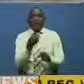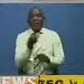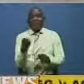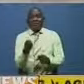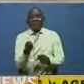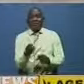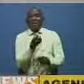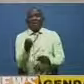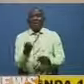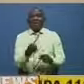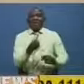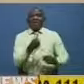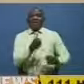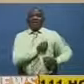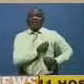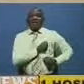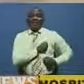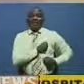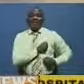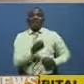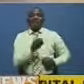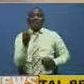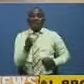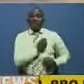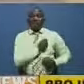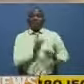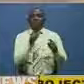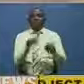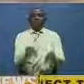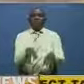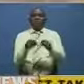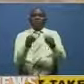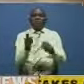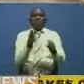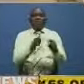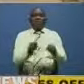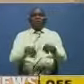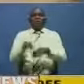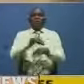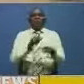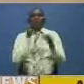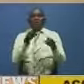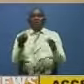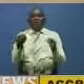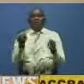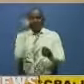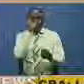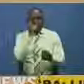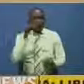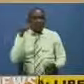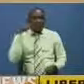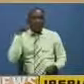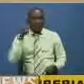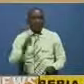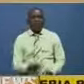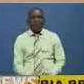machine, Galamsey operators in their numbers had taken over the river exploiting for the gold.